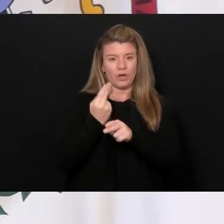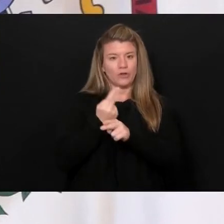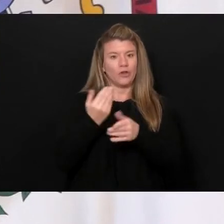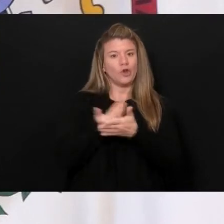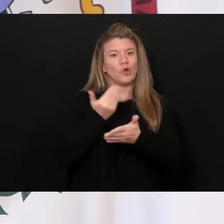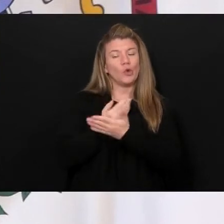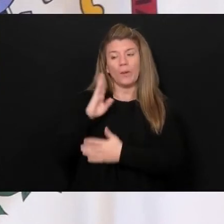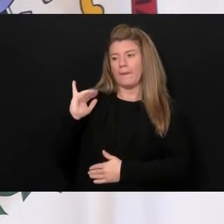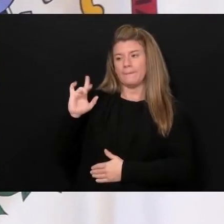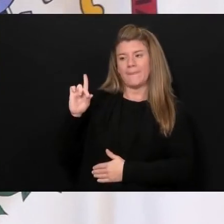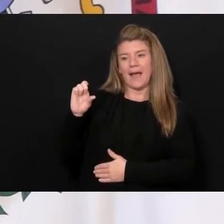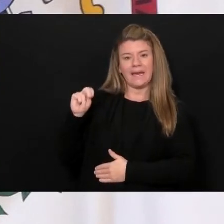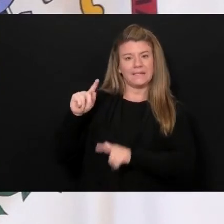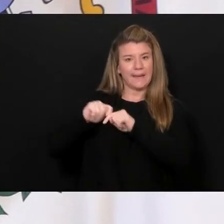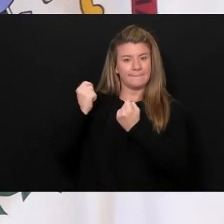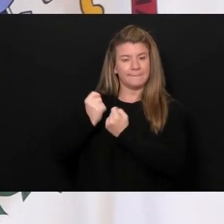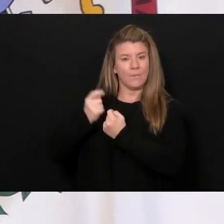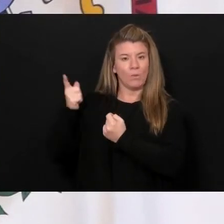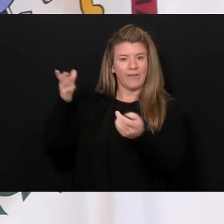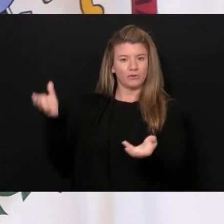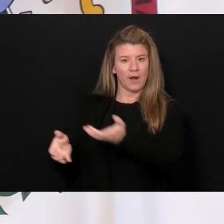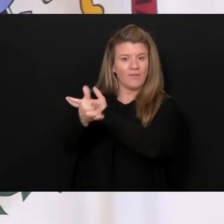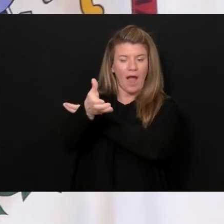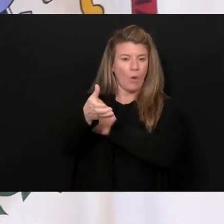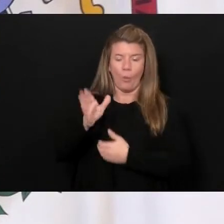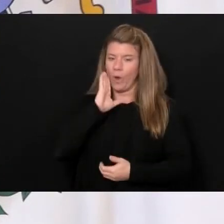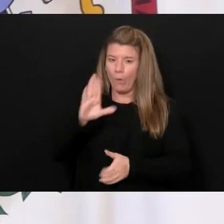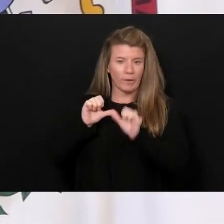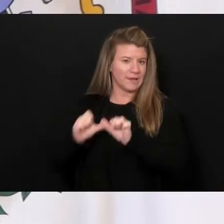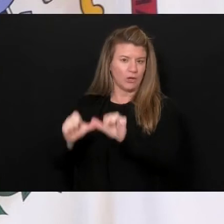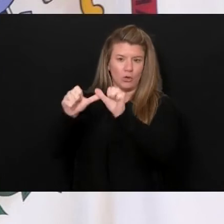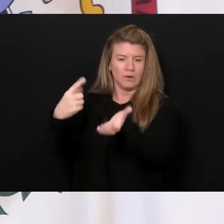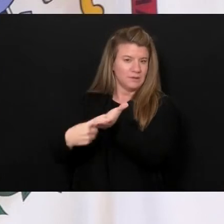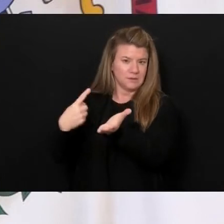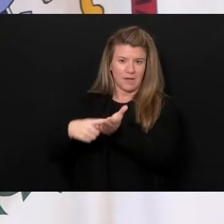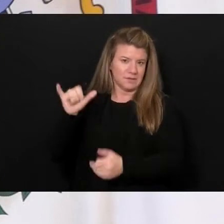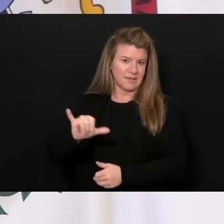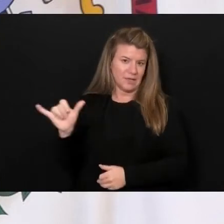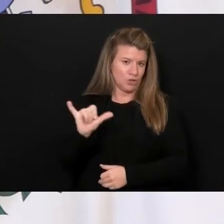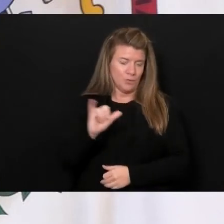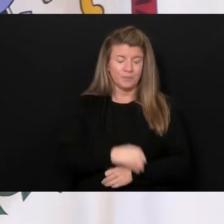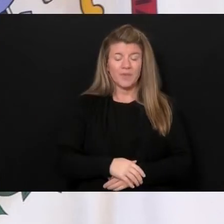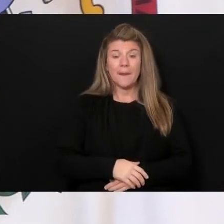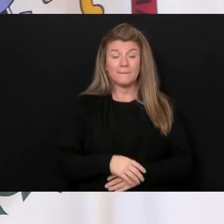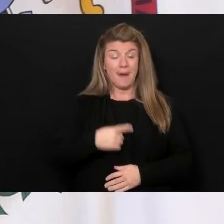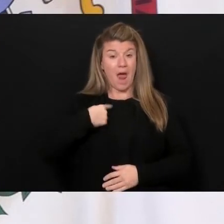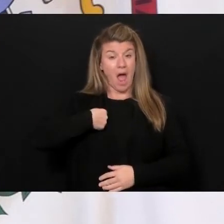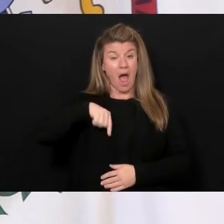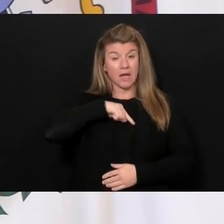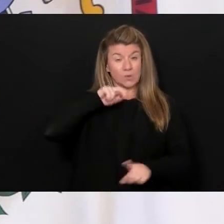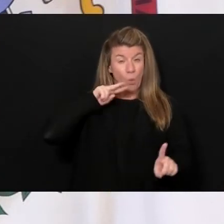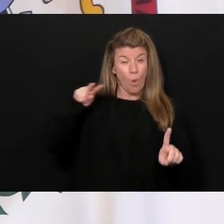And but Dave, from a standpoint of also us watching things and watching them real